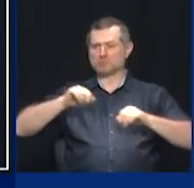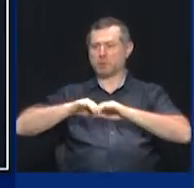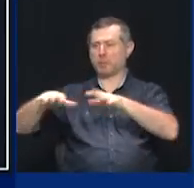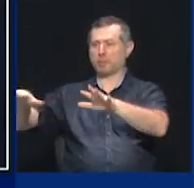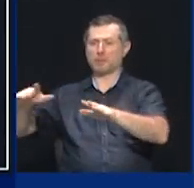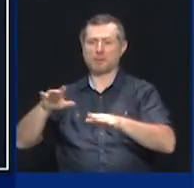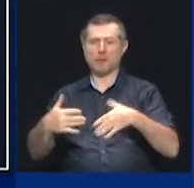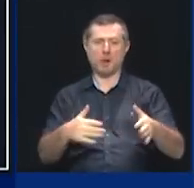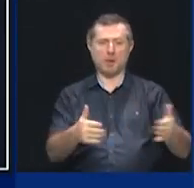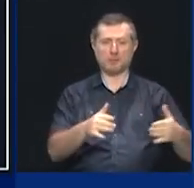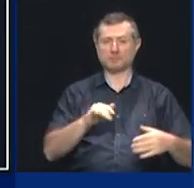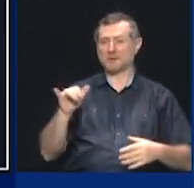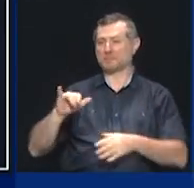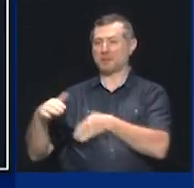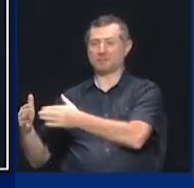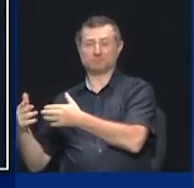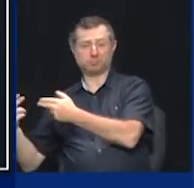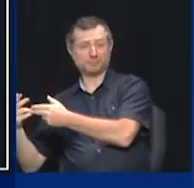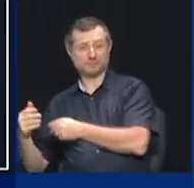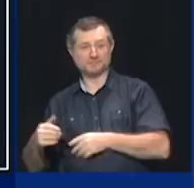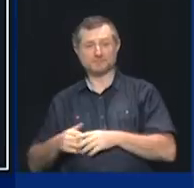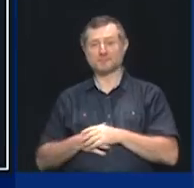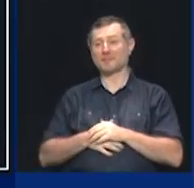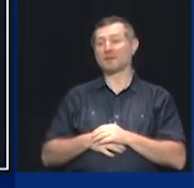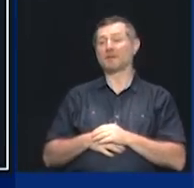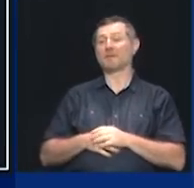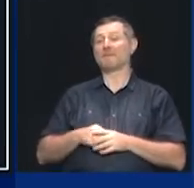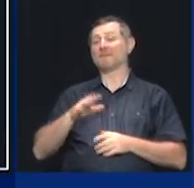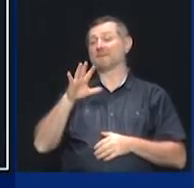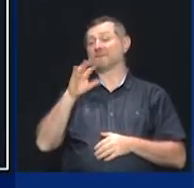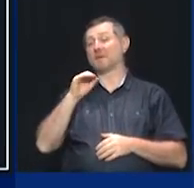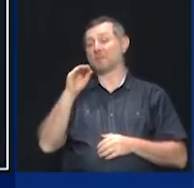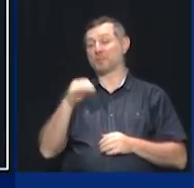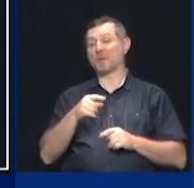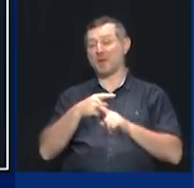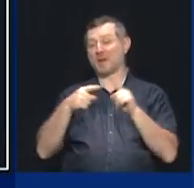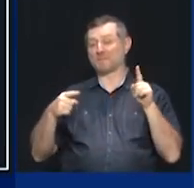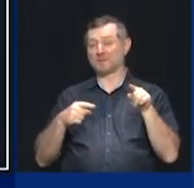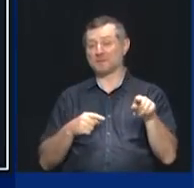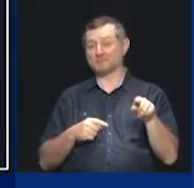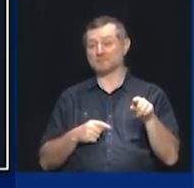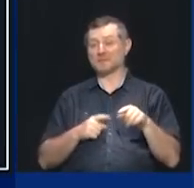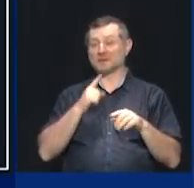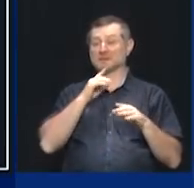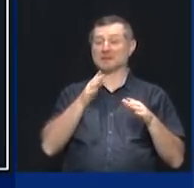50% of homicides have been with people